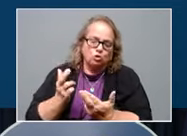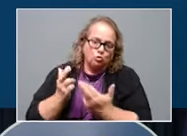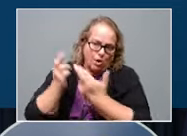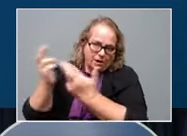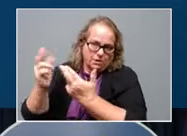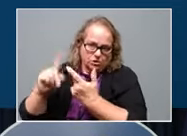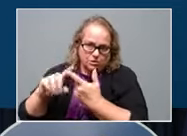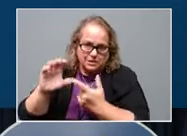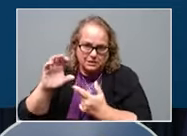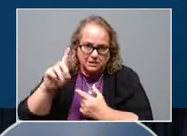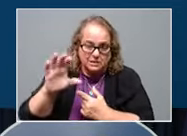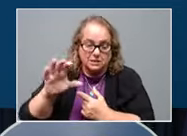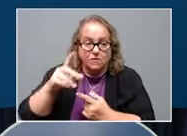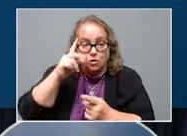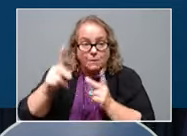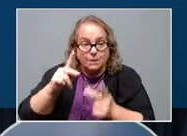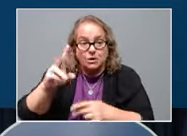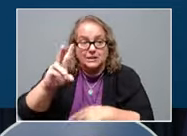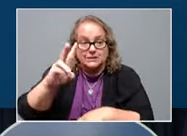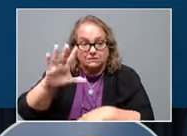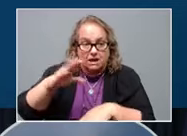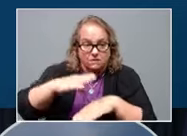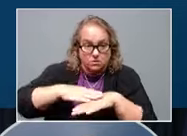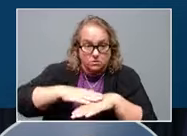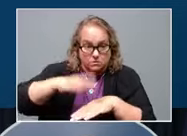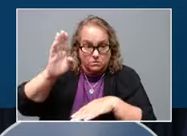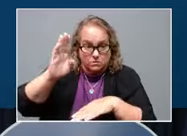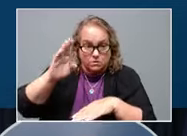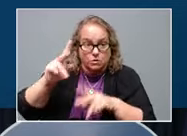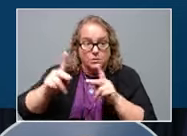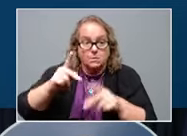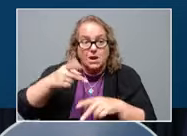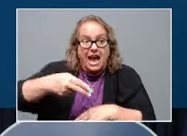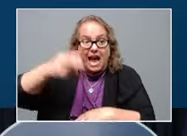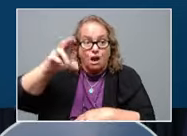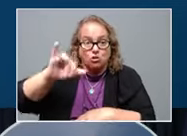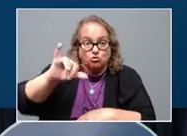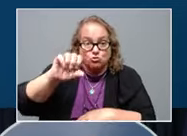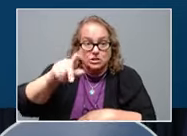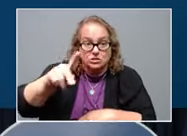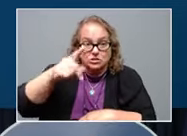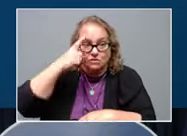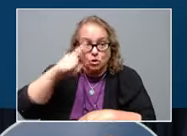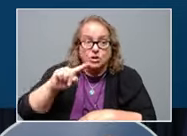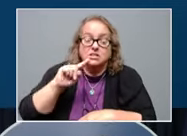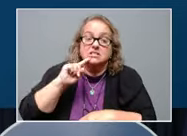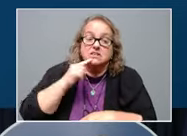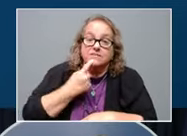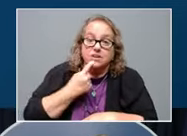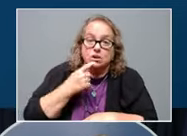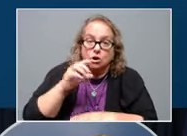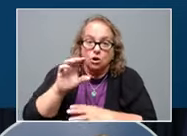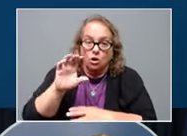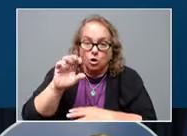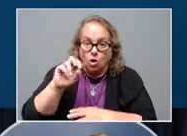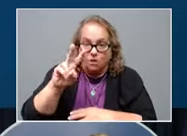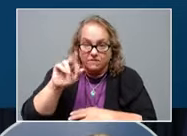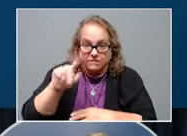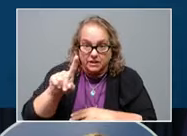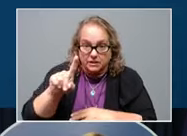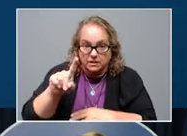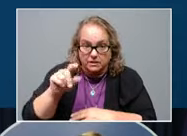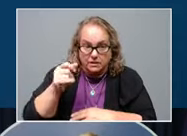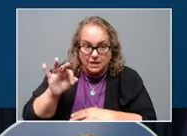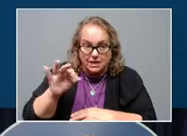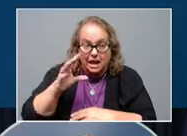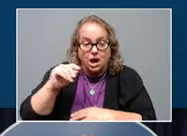individuals 65 and older, individuals at high risk for severe COVID-19, and also, and they put this in, people in